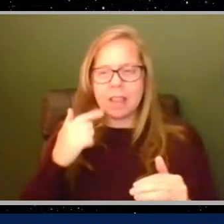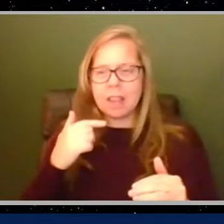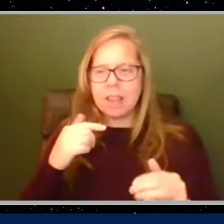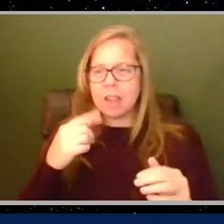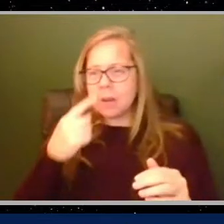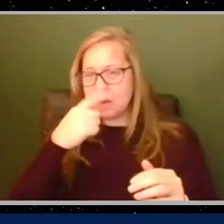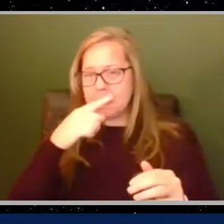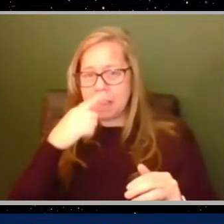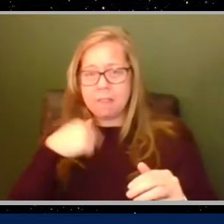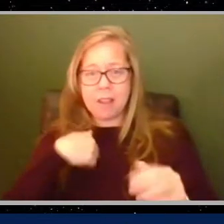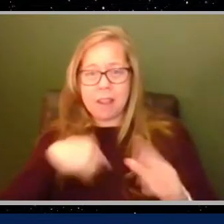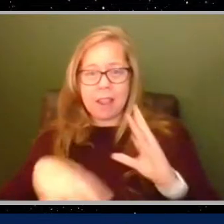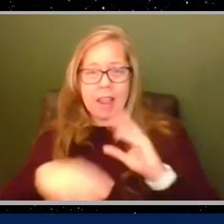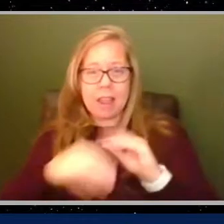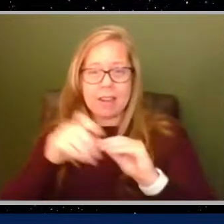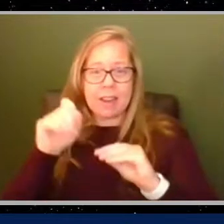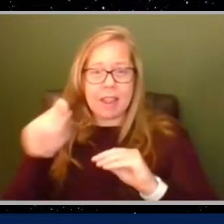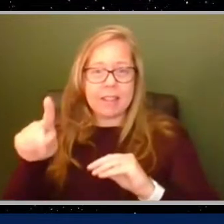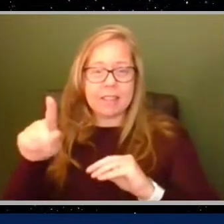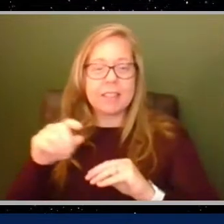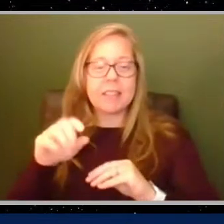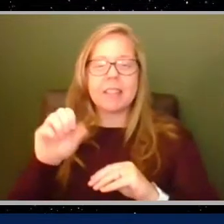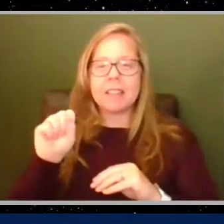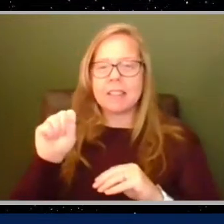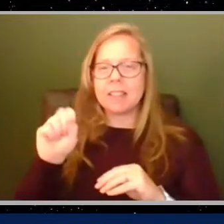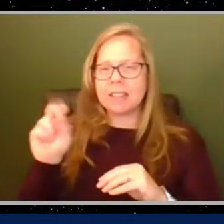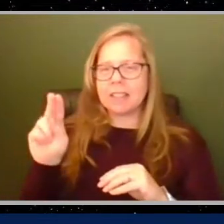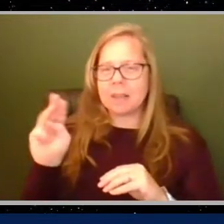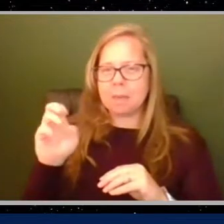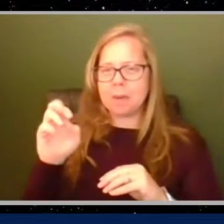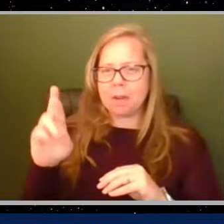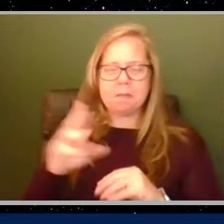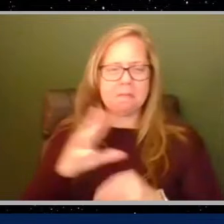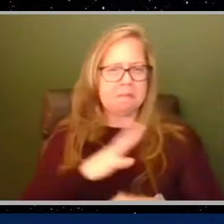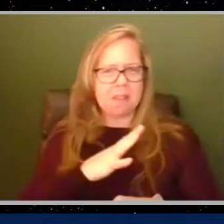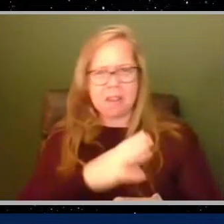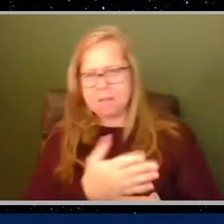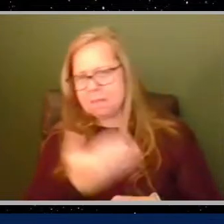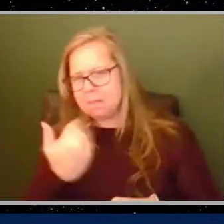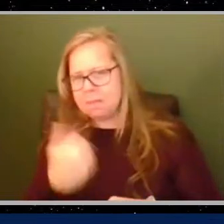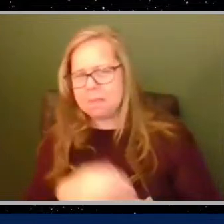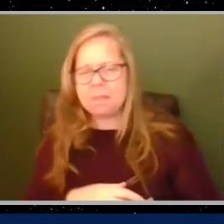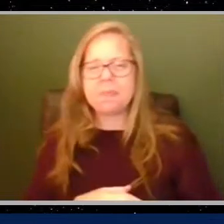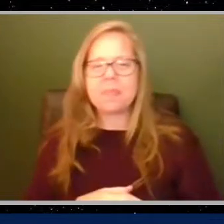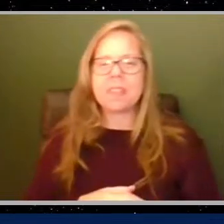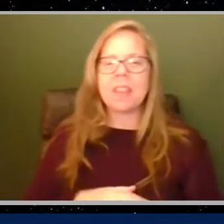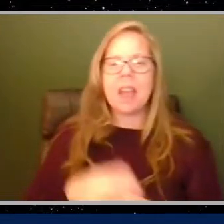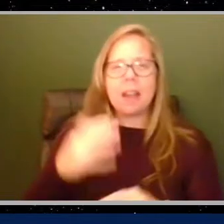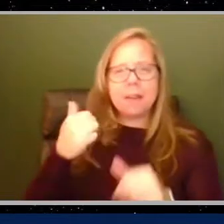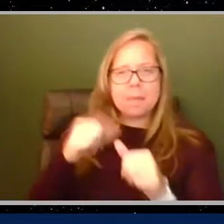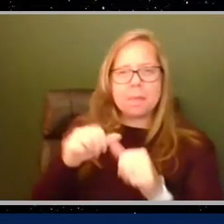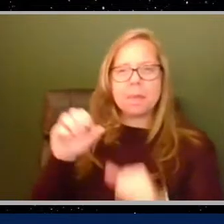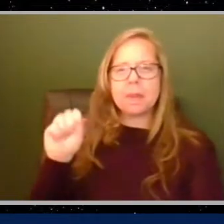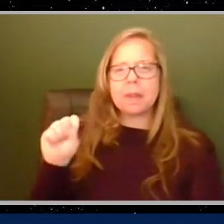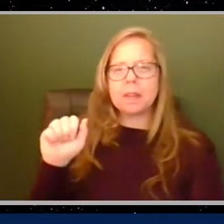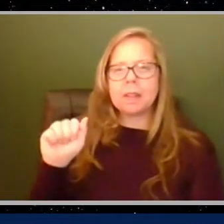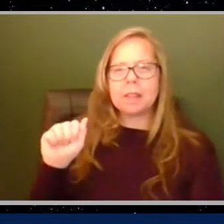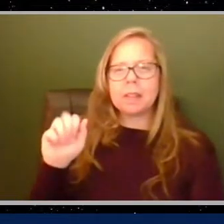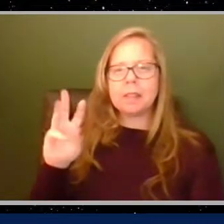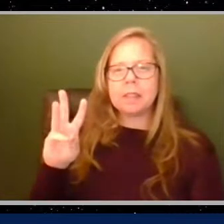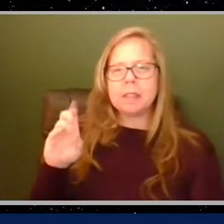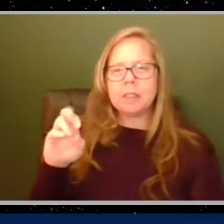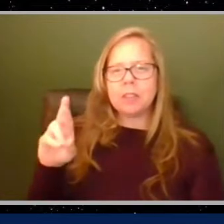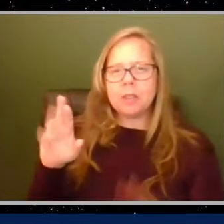while you're of looking? course. Yeah. I just wanted to go back because I remember you saying, Sawyer, that on your flight you had the